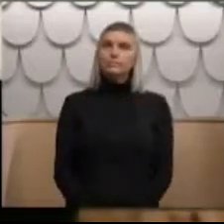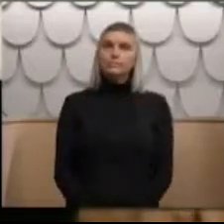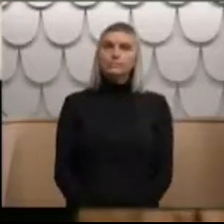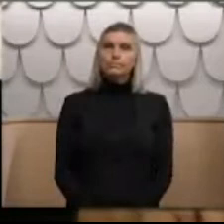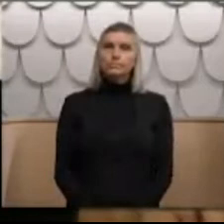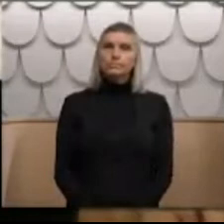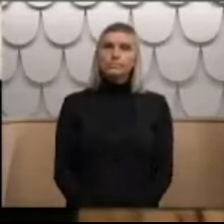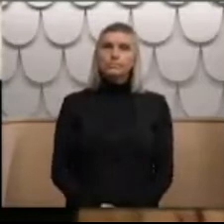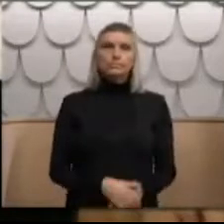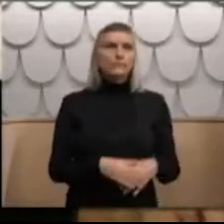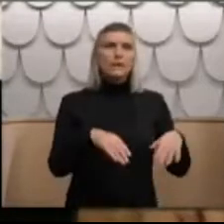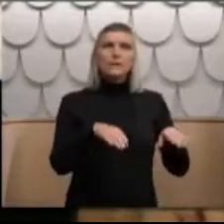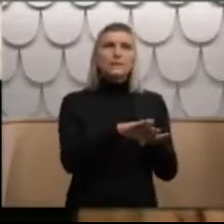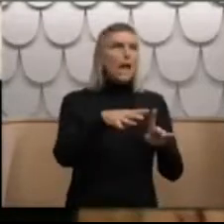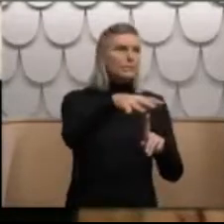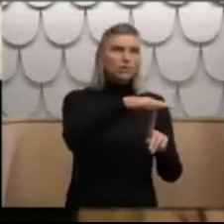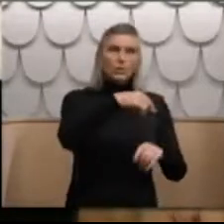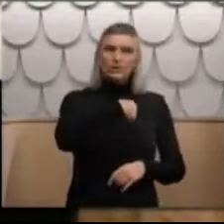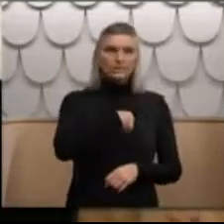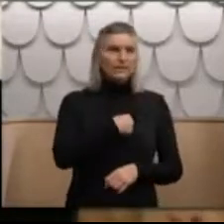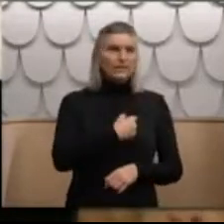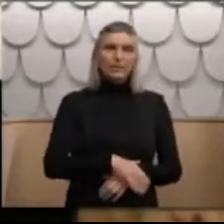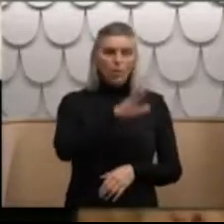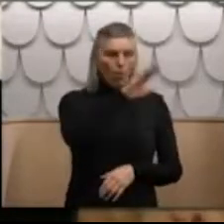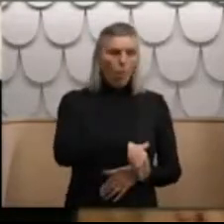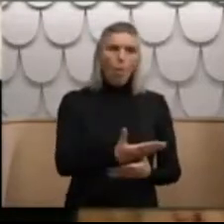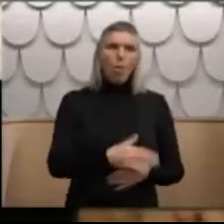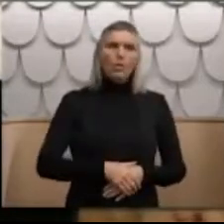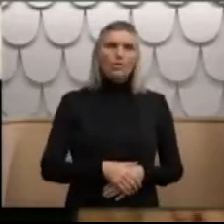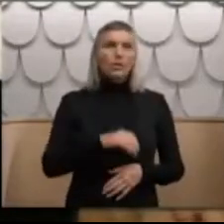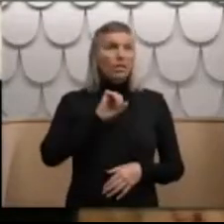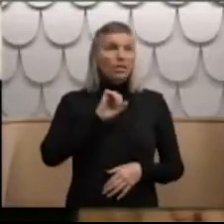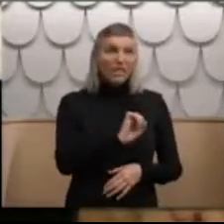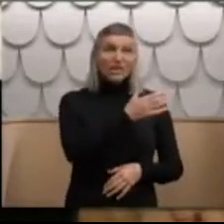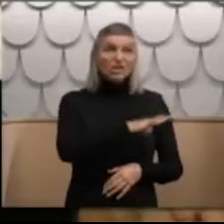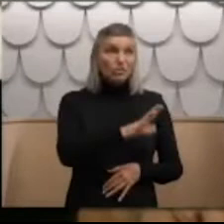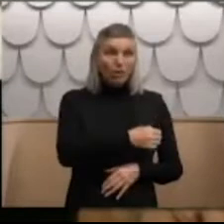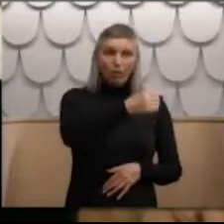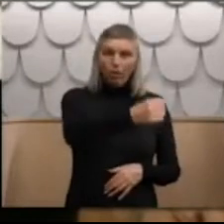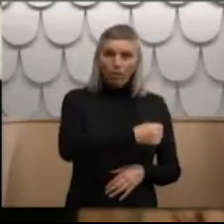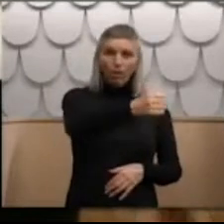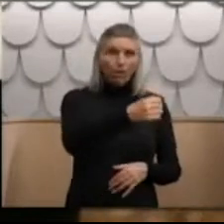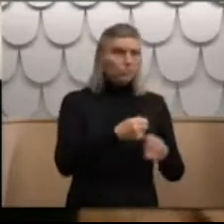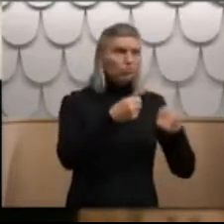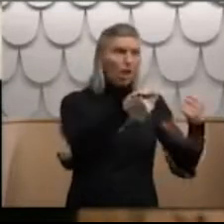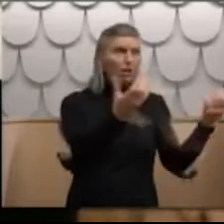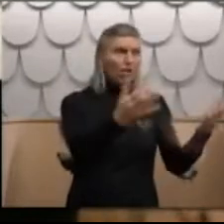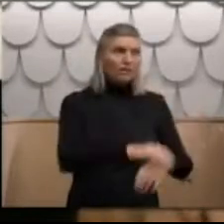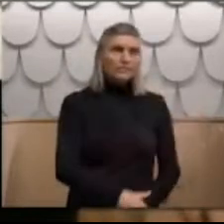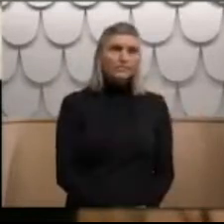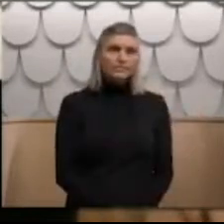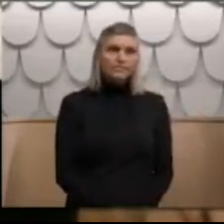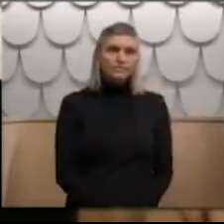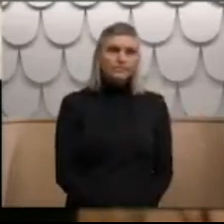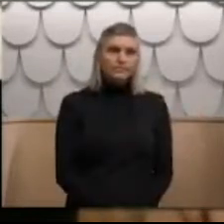They were all in the same situation as I'm in. Their kids are going through the jail system and all of that, and